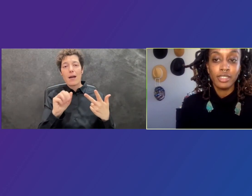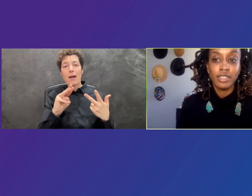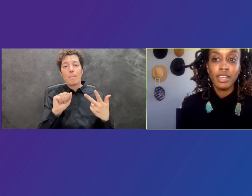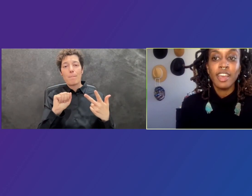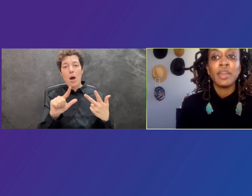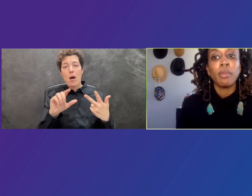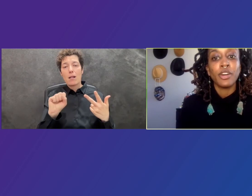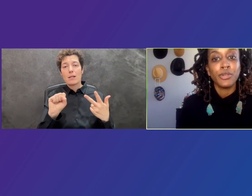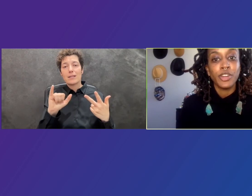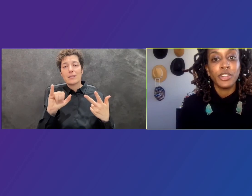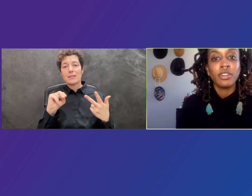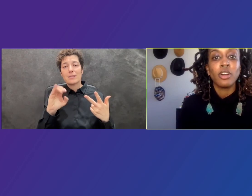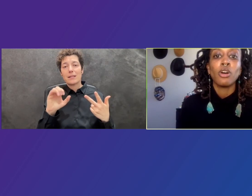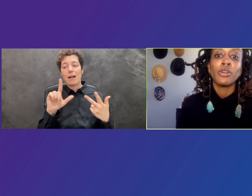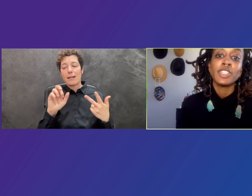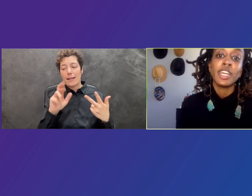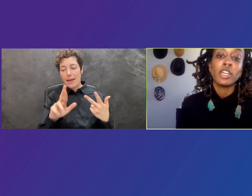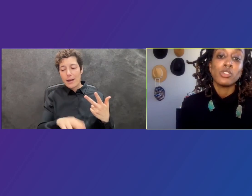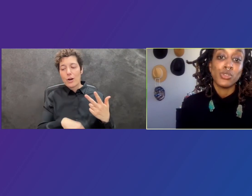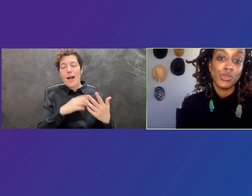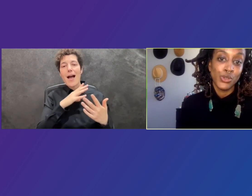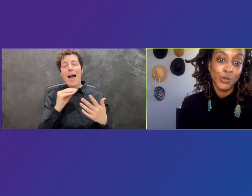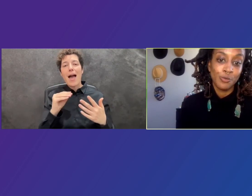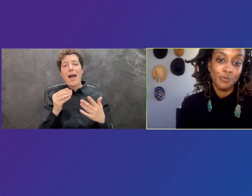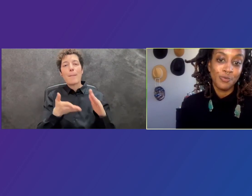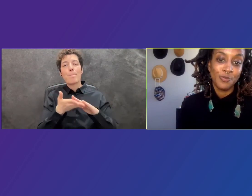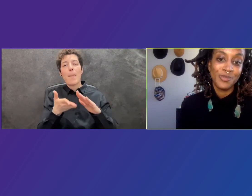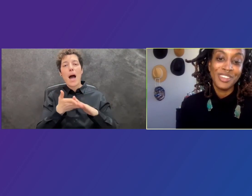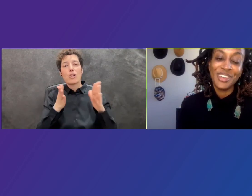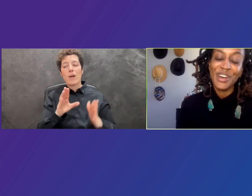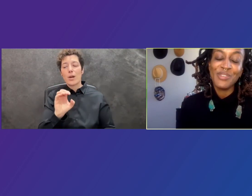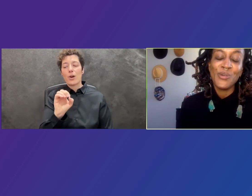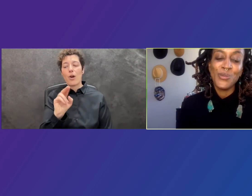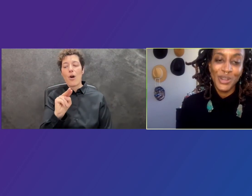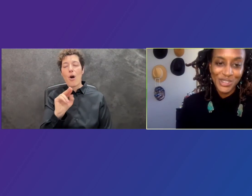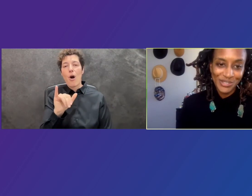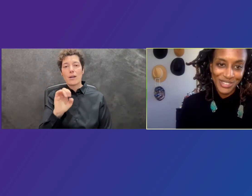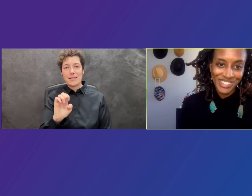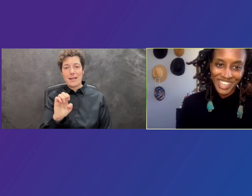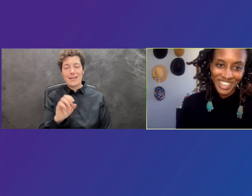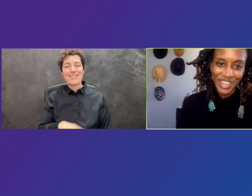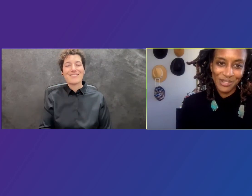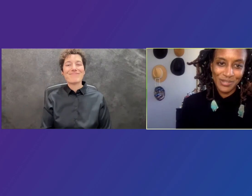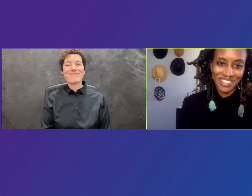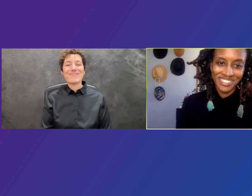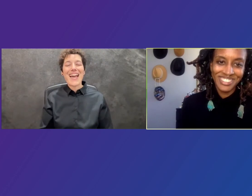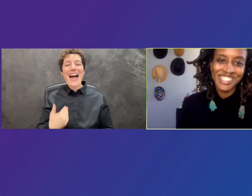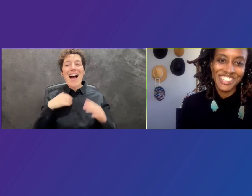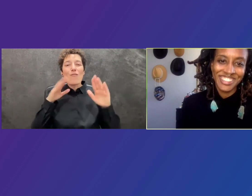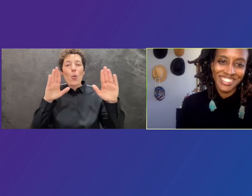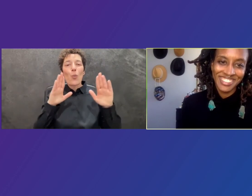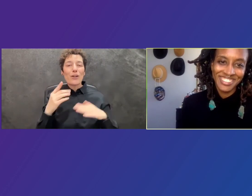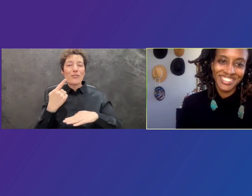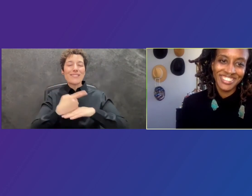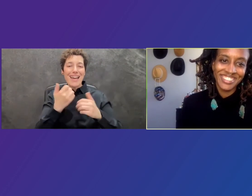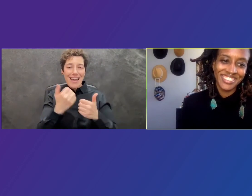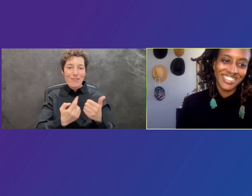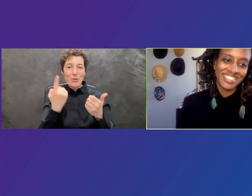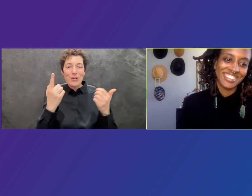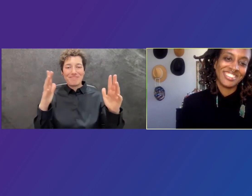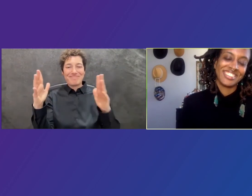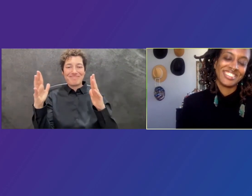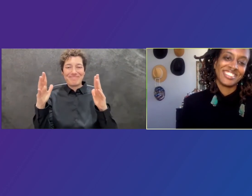panel, and moderator Onye Azuzu. Have a wonderful day, everyone. Cheers.